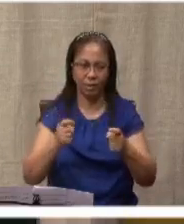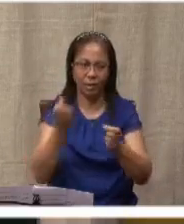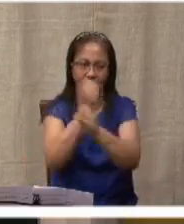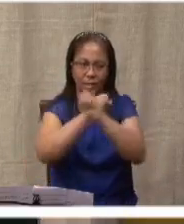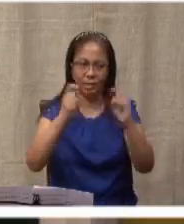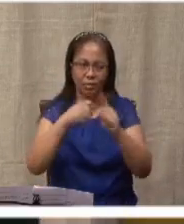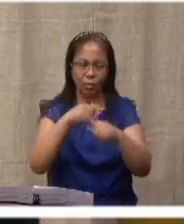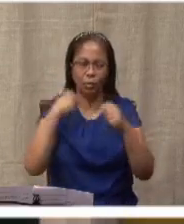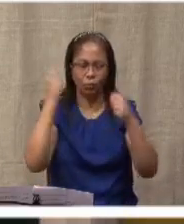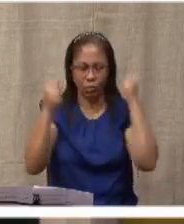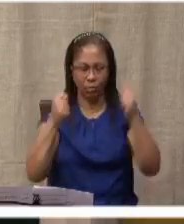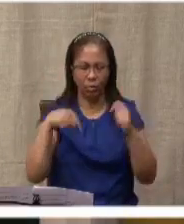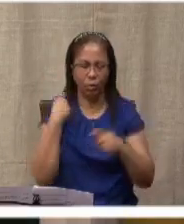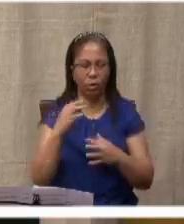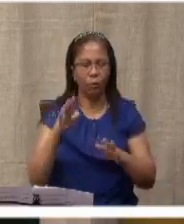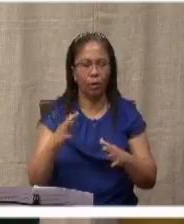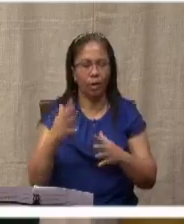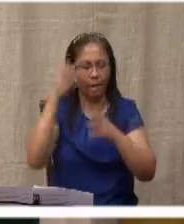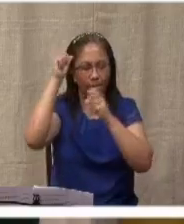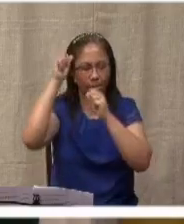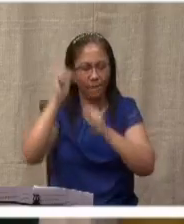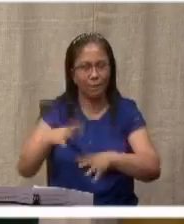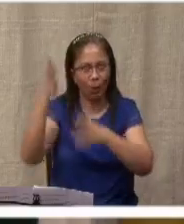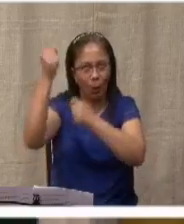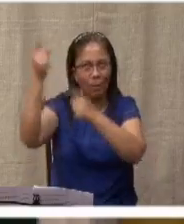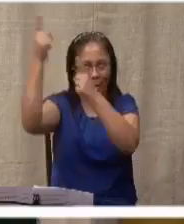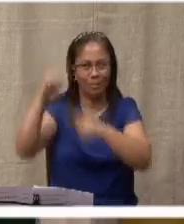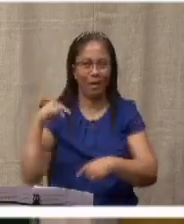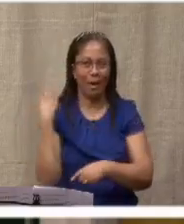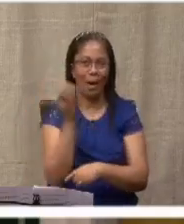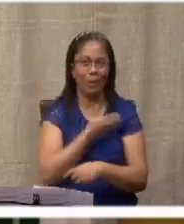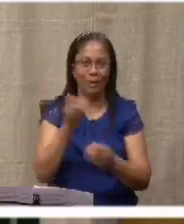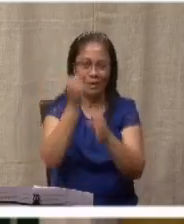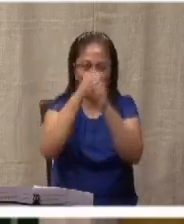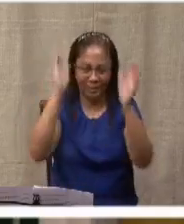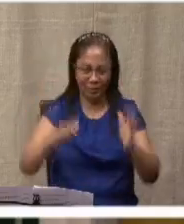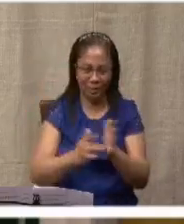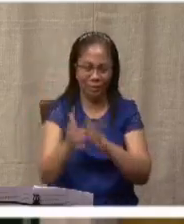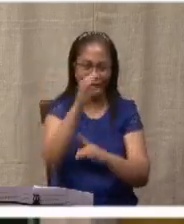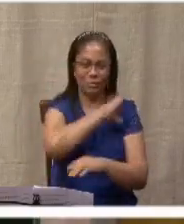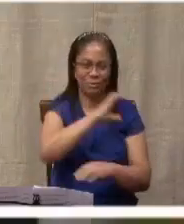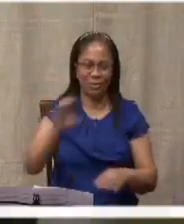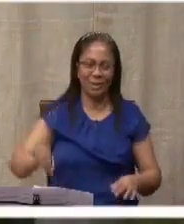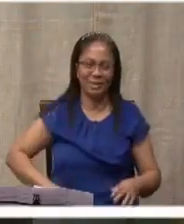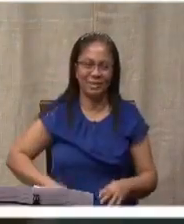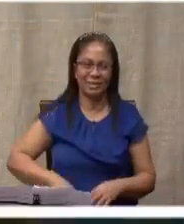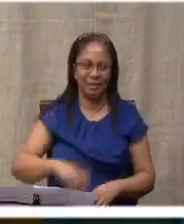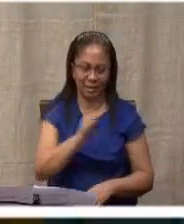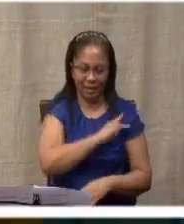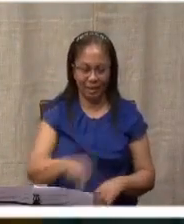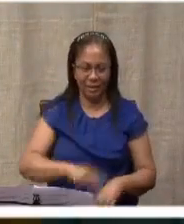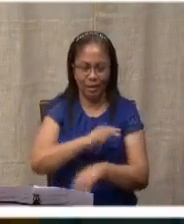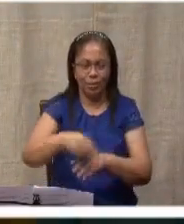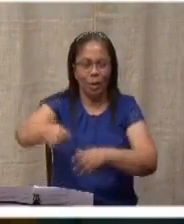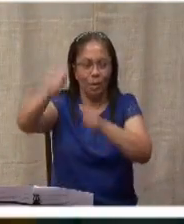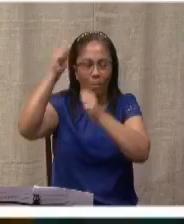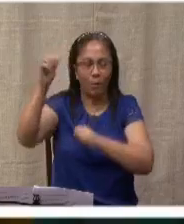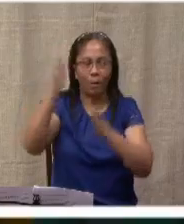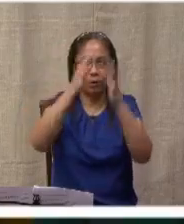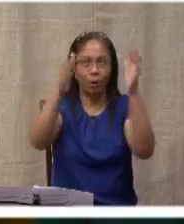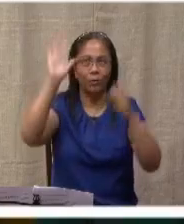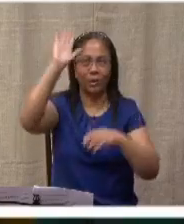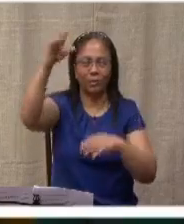distress as we await the blessed hope and the coming of our savior jesus christ for the kingdom and the power and the